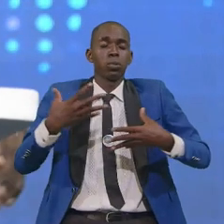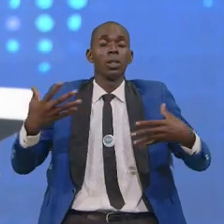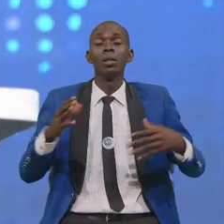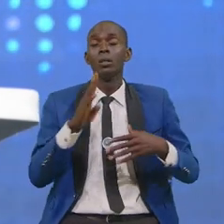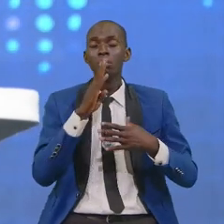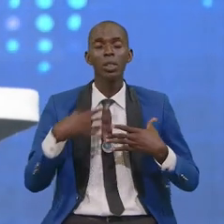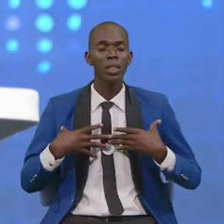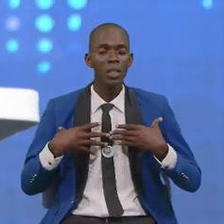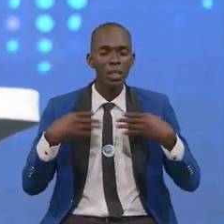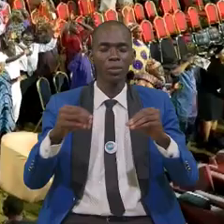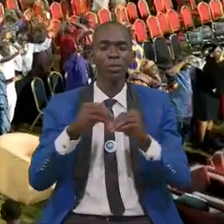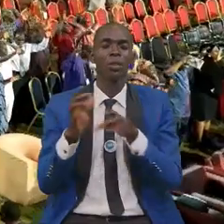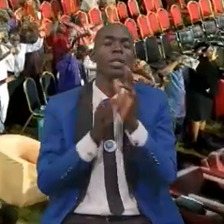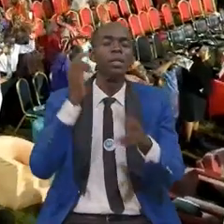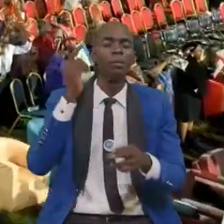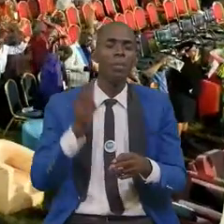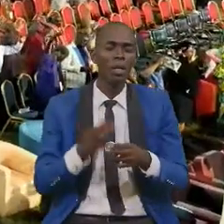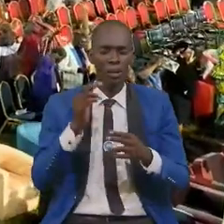in Jesus' name.